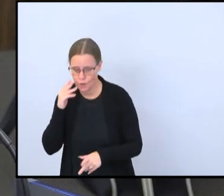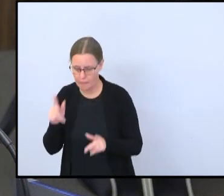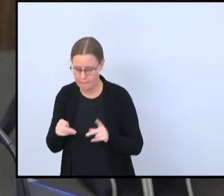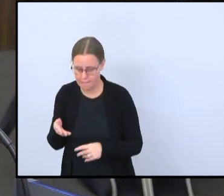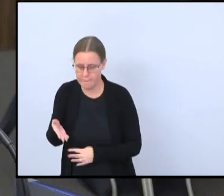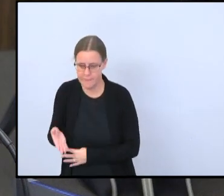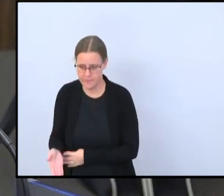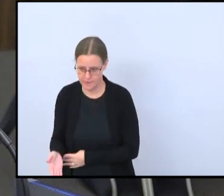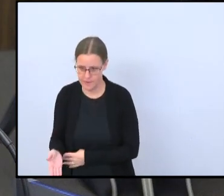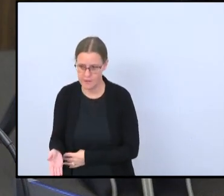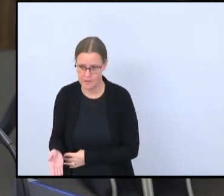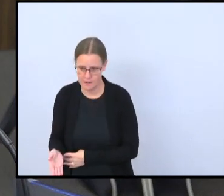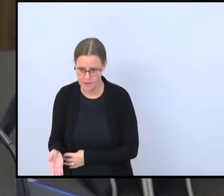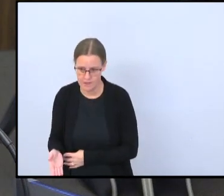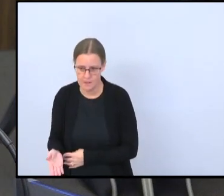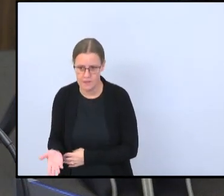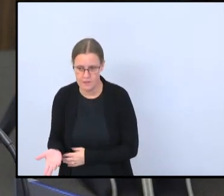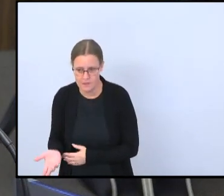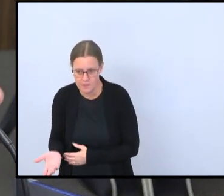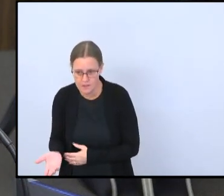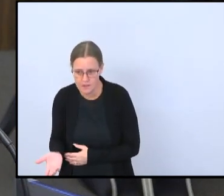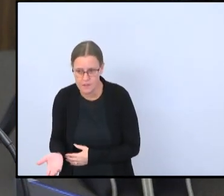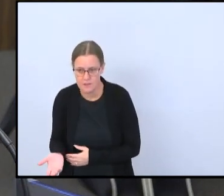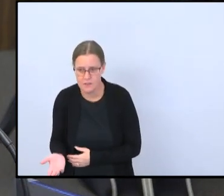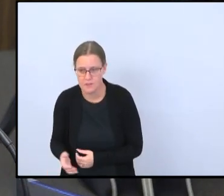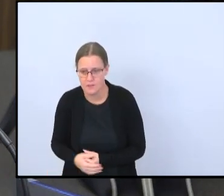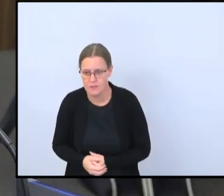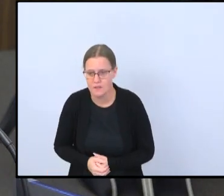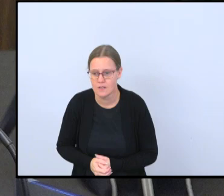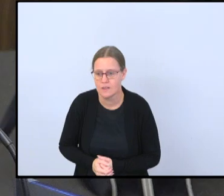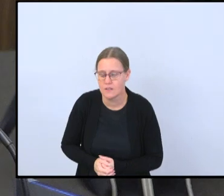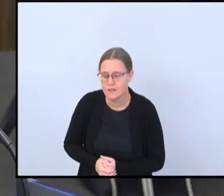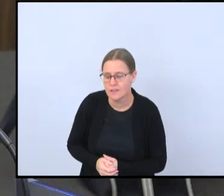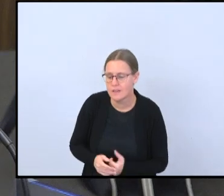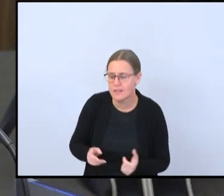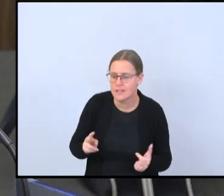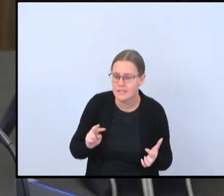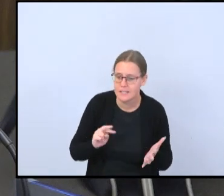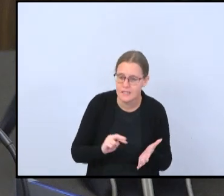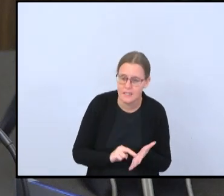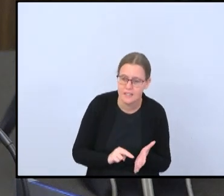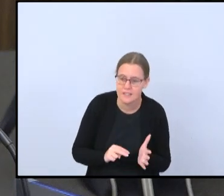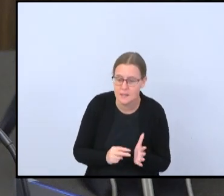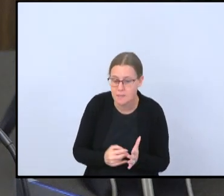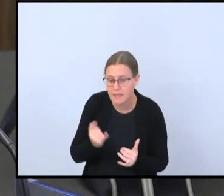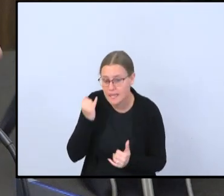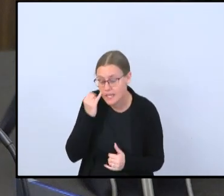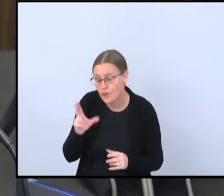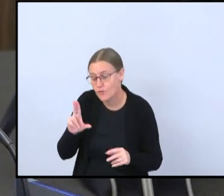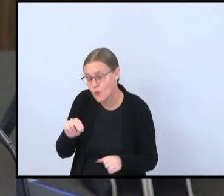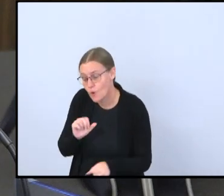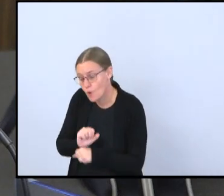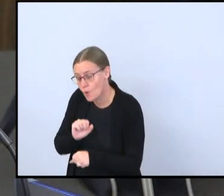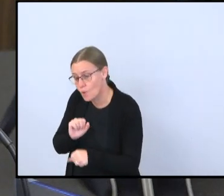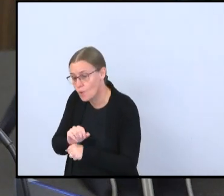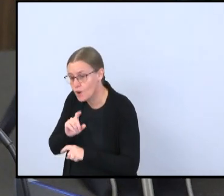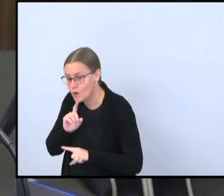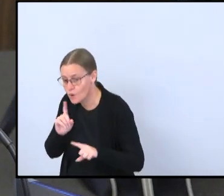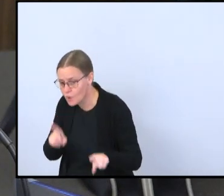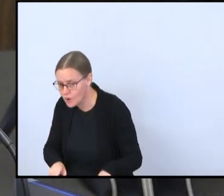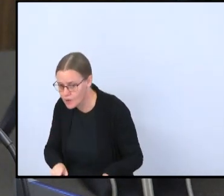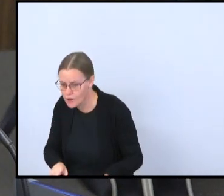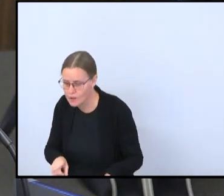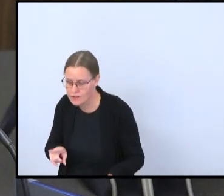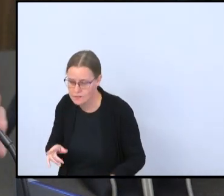of submitting the work orders. Doesn't mean that if we don't get a work order, let's say that there's an event, typically we get a phone